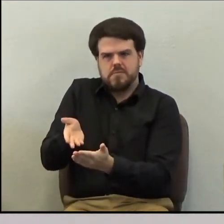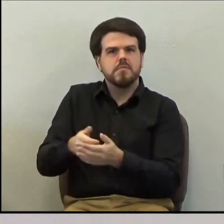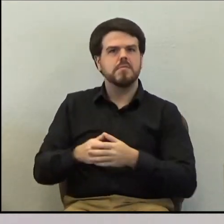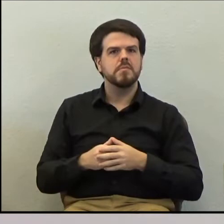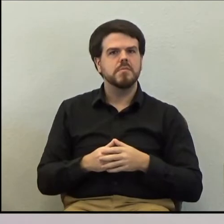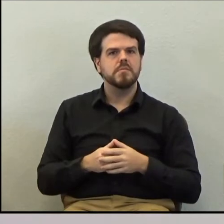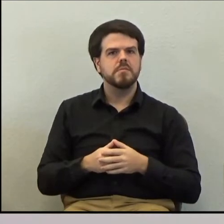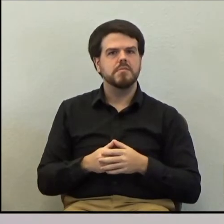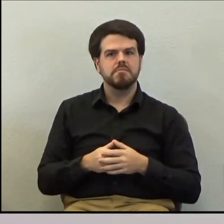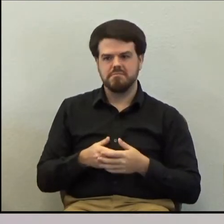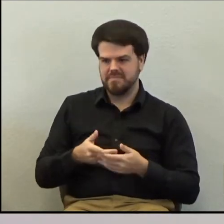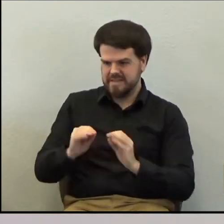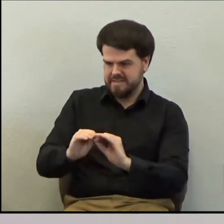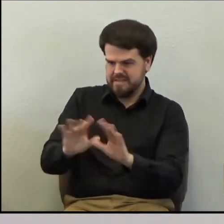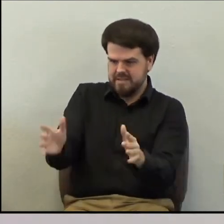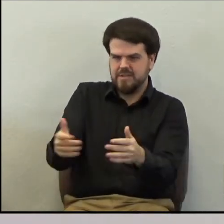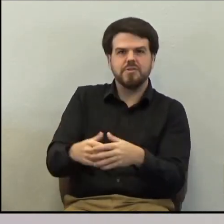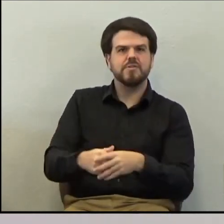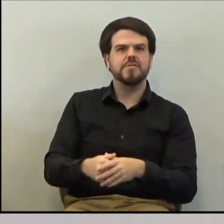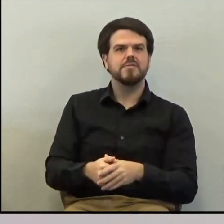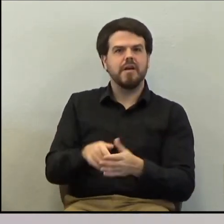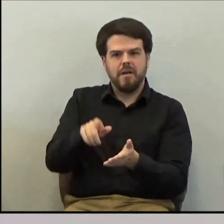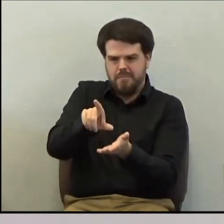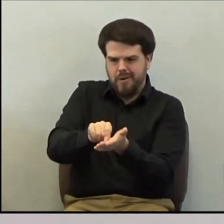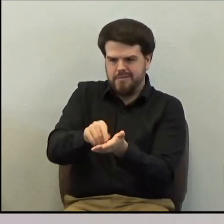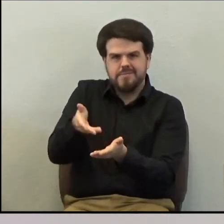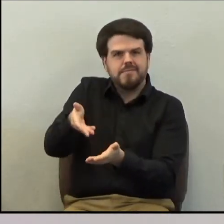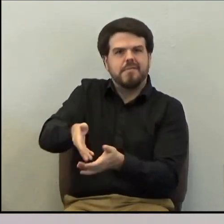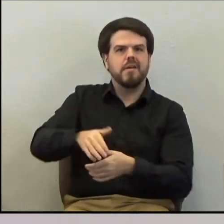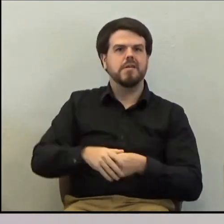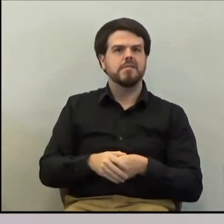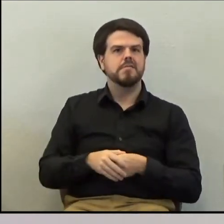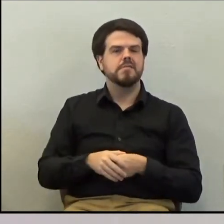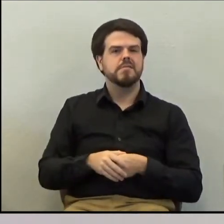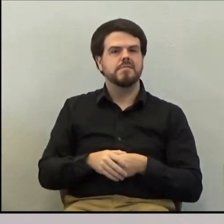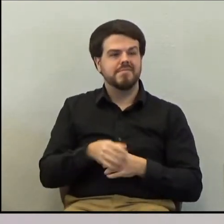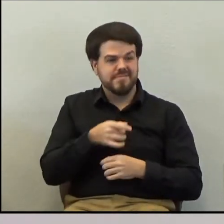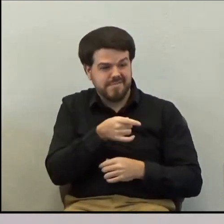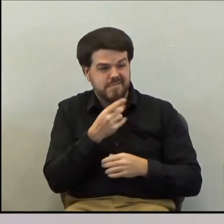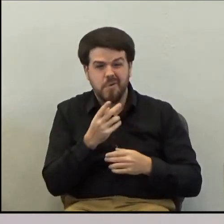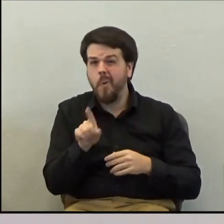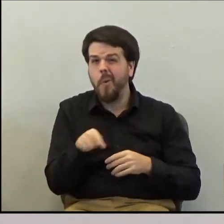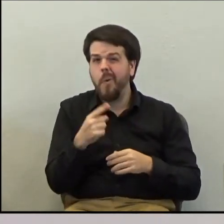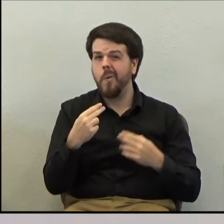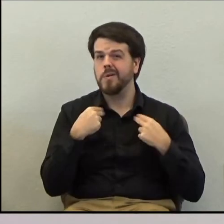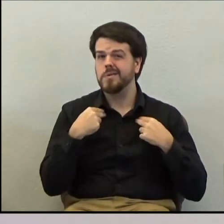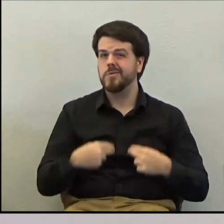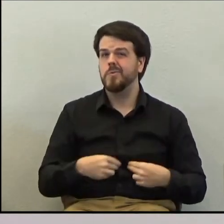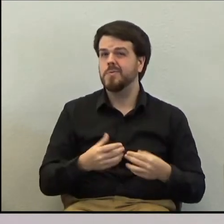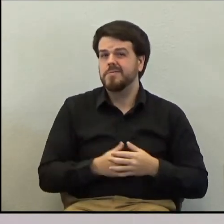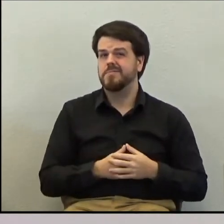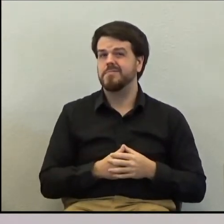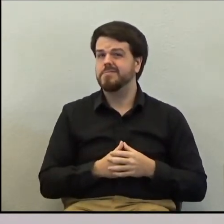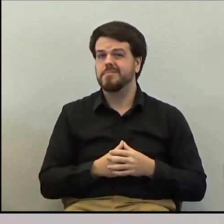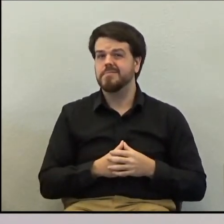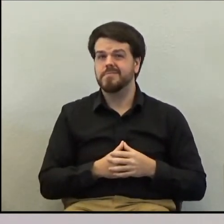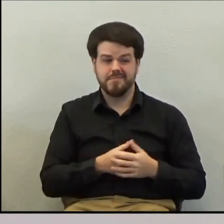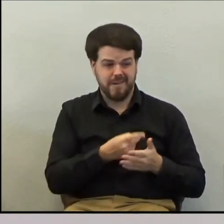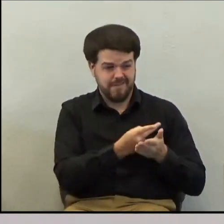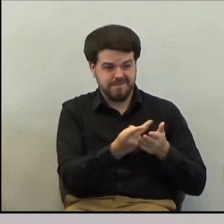I have it in black and white from God himself. You're just a human being.